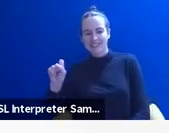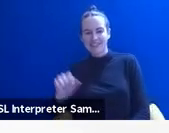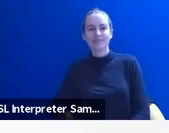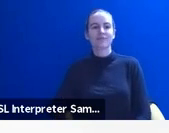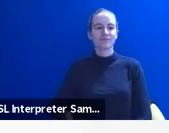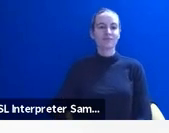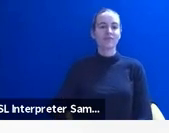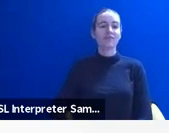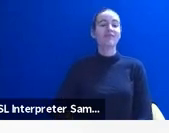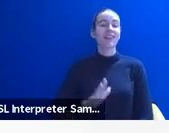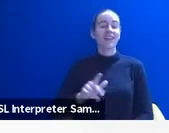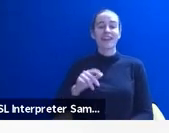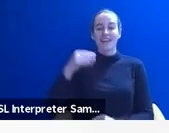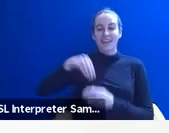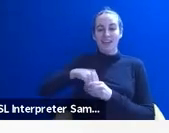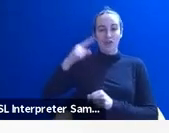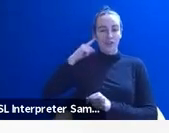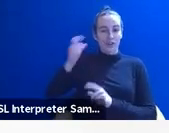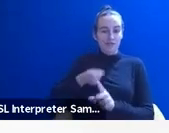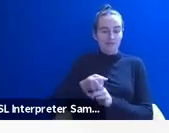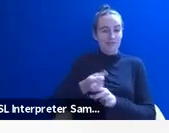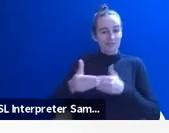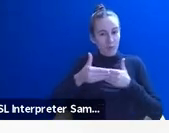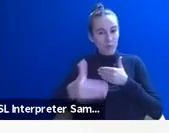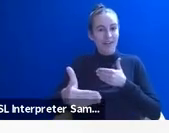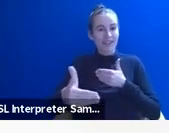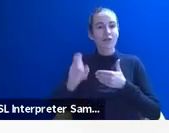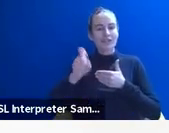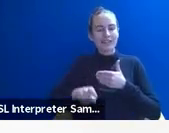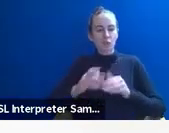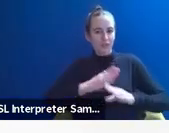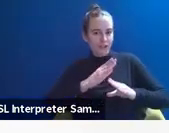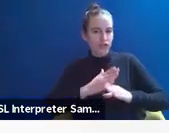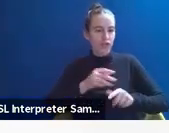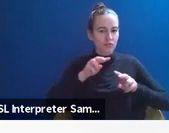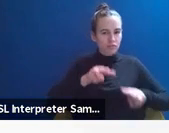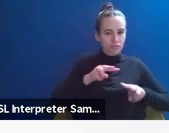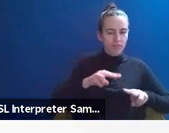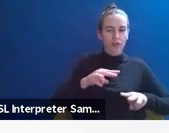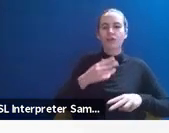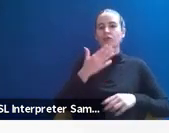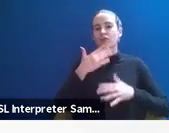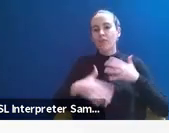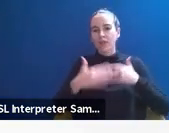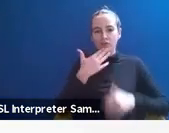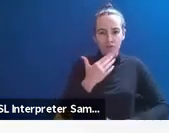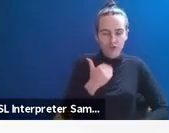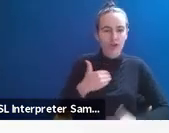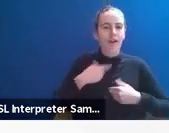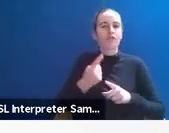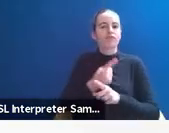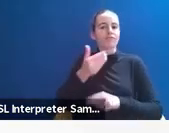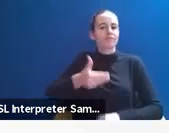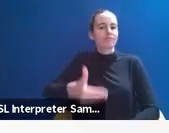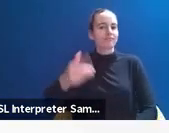inner ear are permanent, prevention is key through blood sugar management and monitoring ear status through regular hearing evaluation and